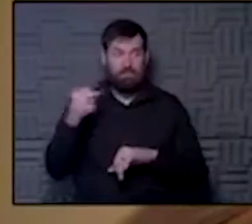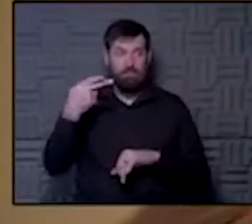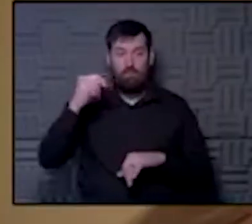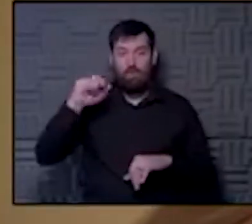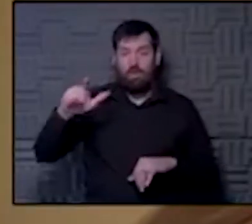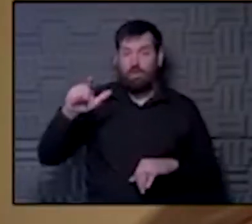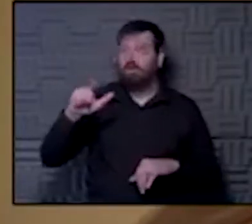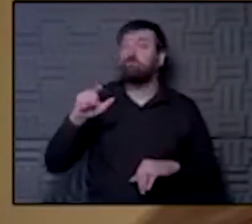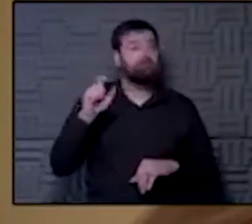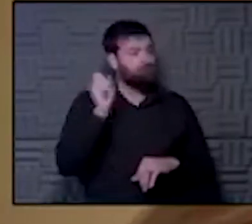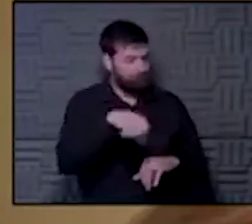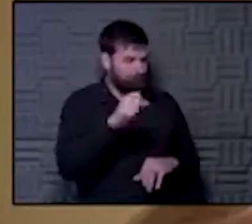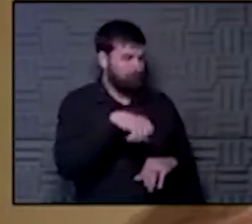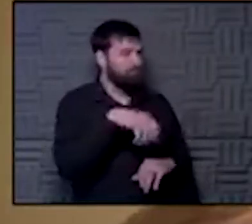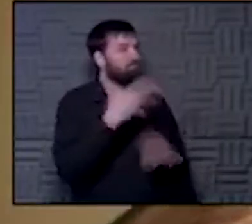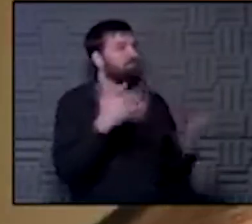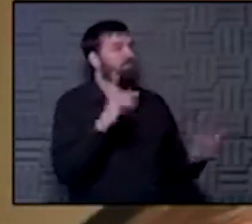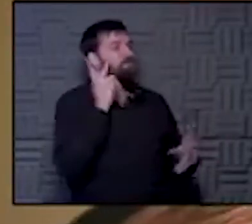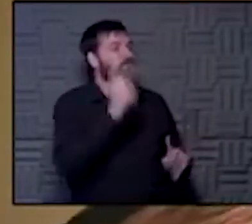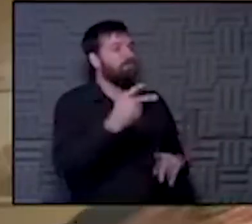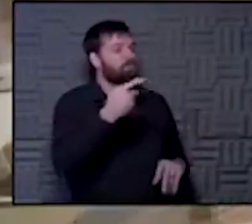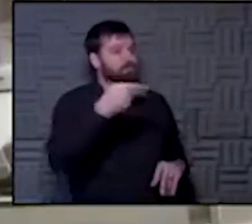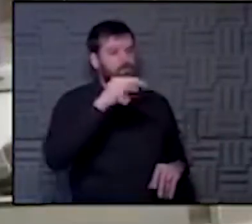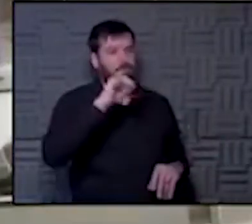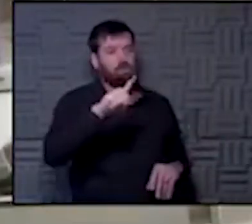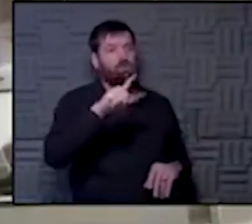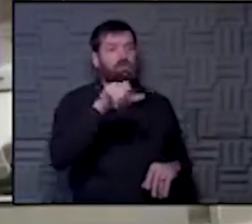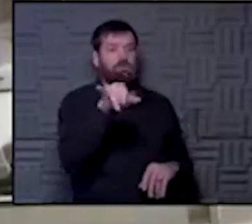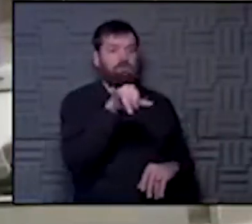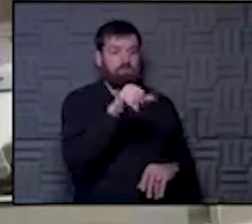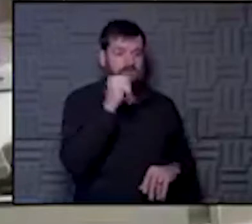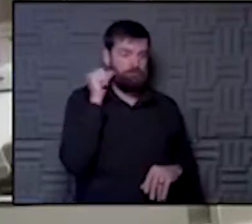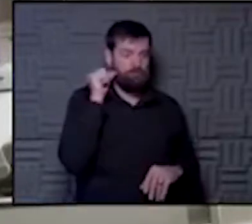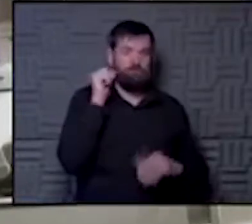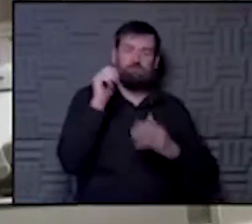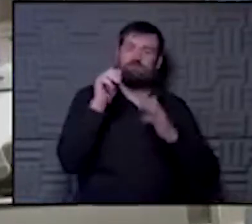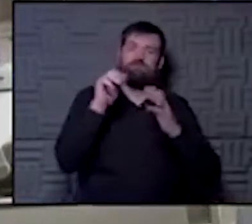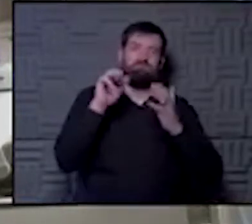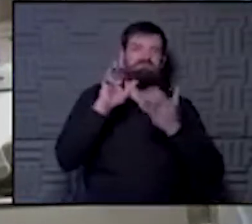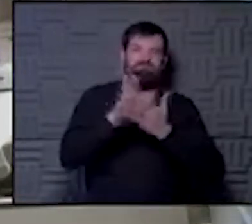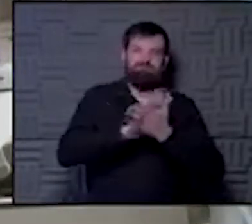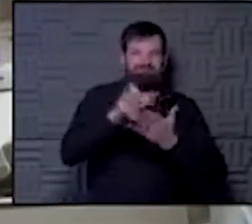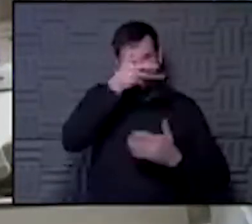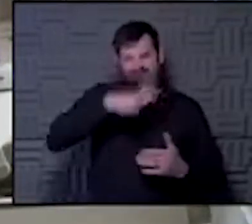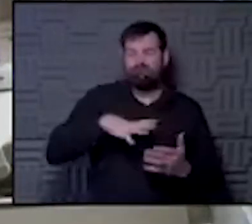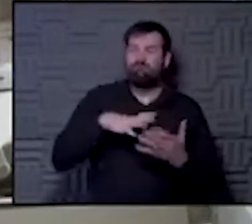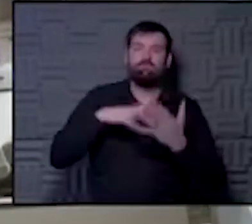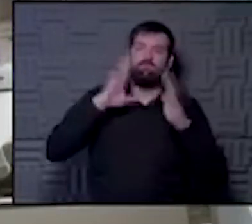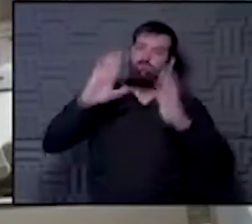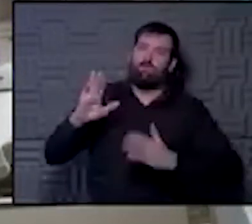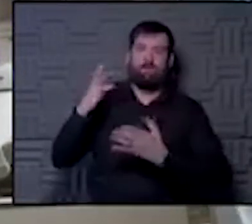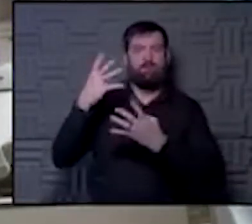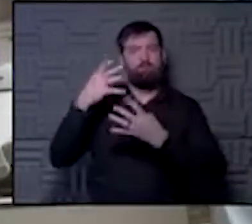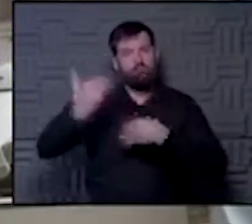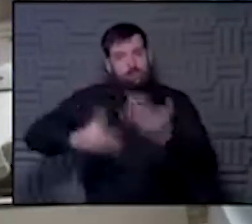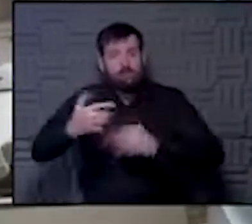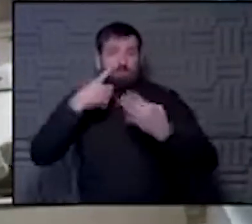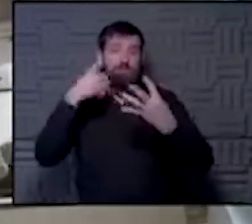Yeah, so we saw Paul yesterday, really nice gentleman, but there's a great process in place to screen these patients and get them seen